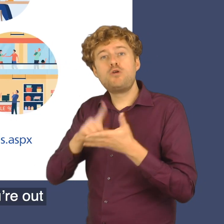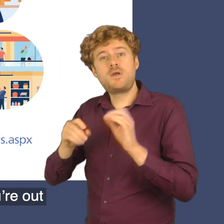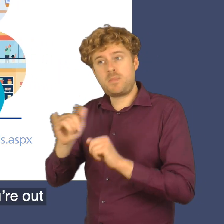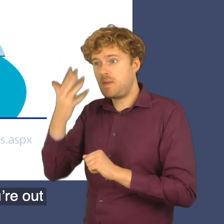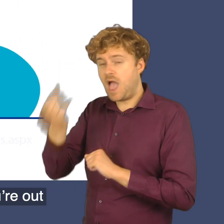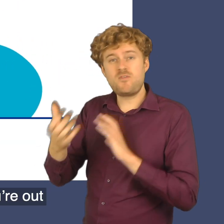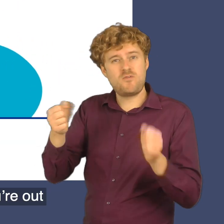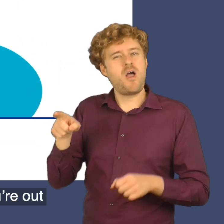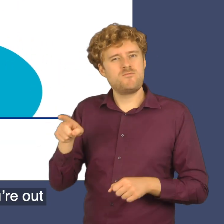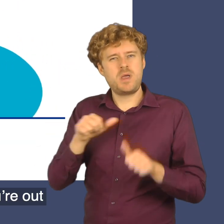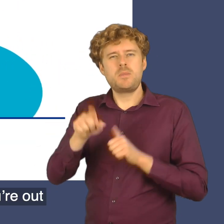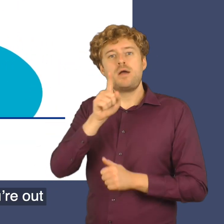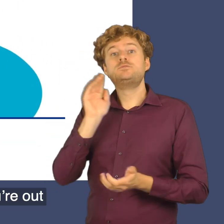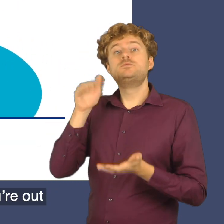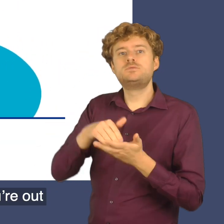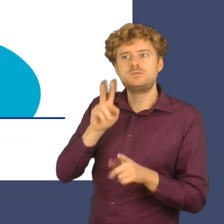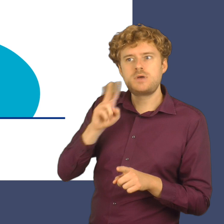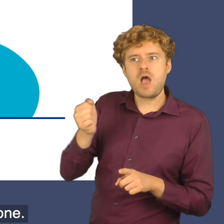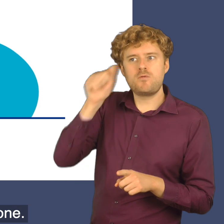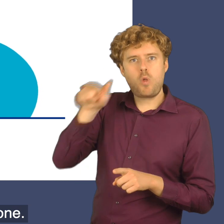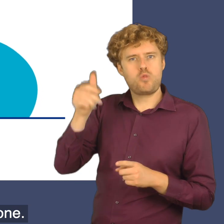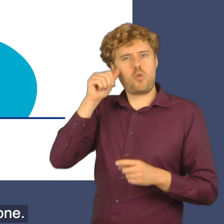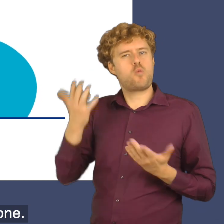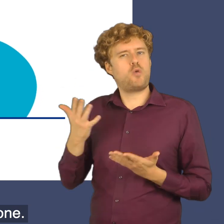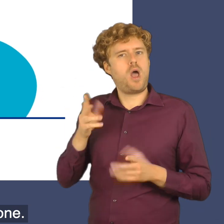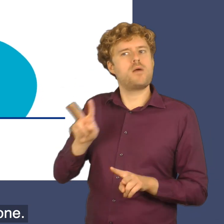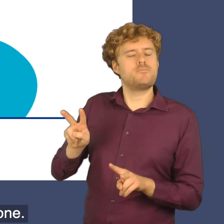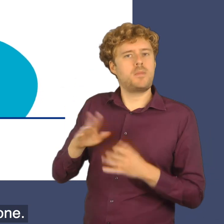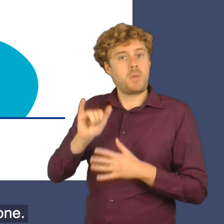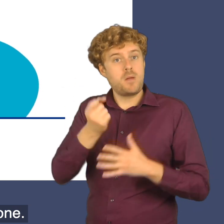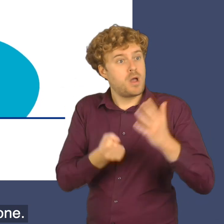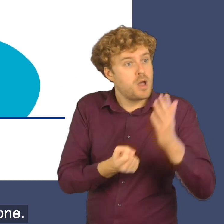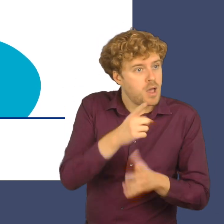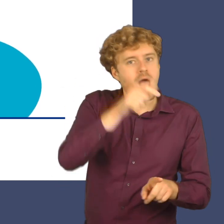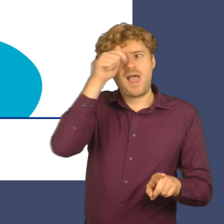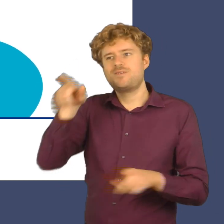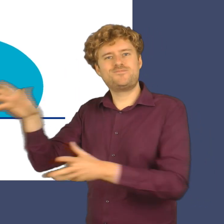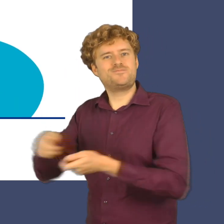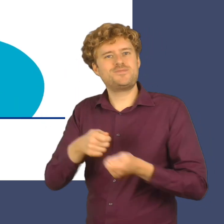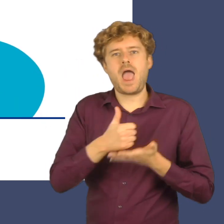for your nearest defibrillator when you're out and about. You never know when you might need one.